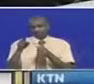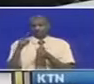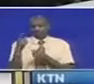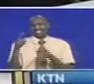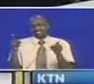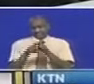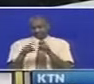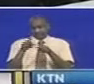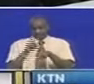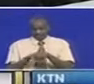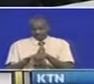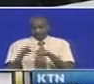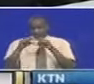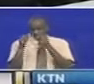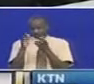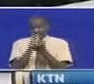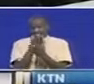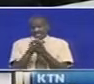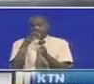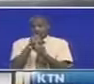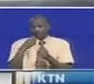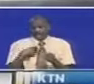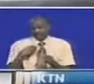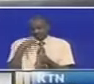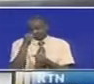period. The group shareholders will earn 50 cents for each share